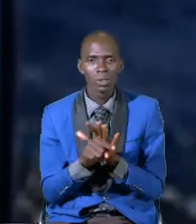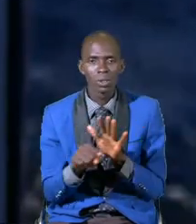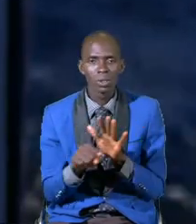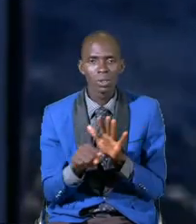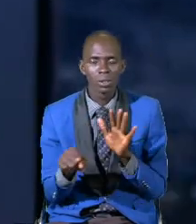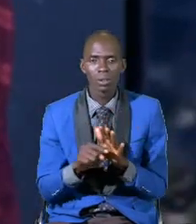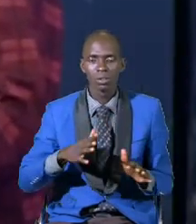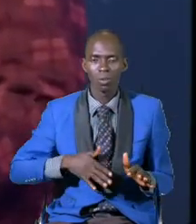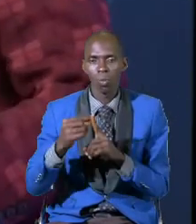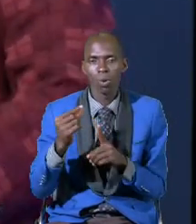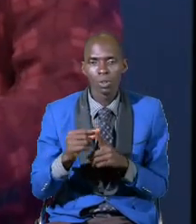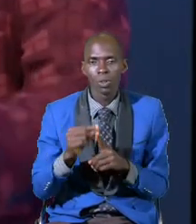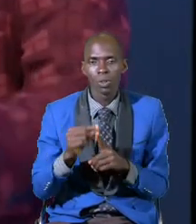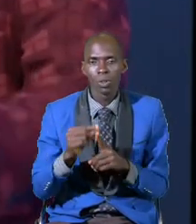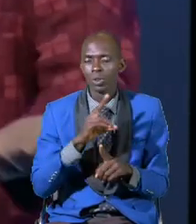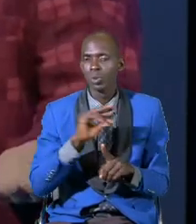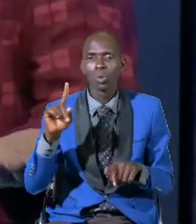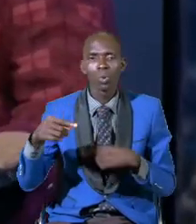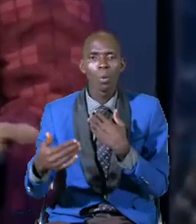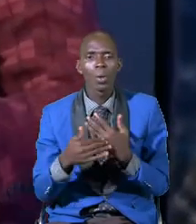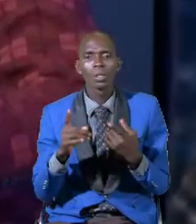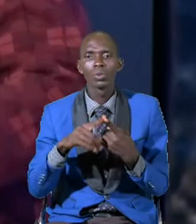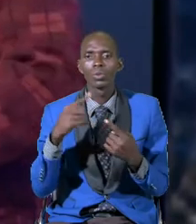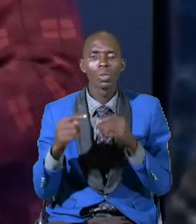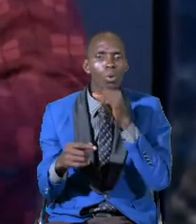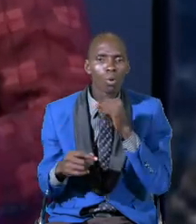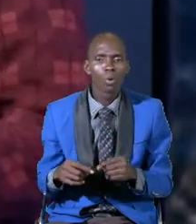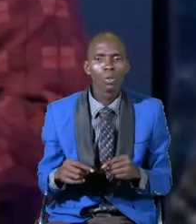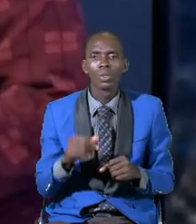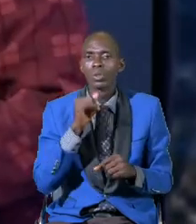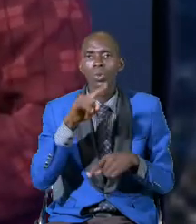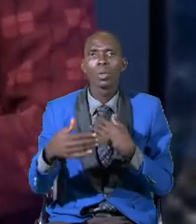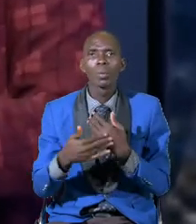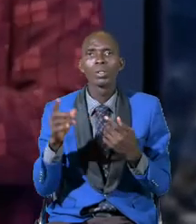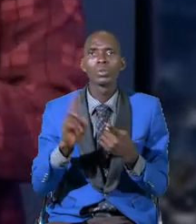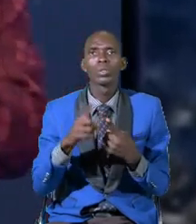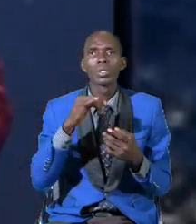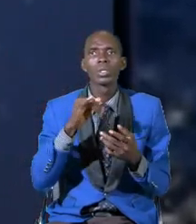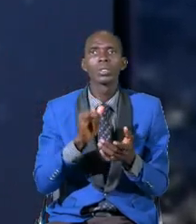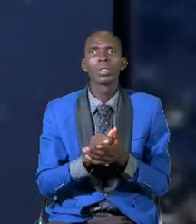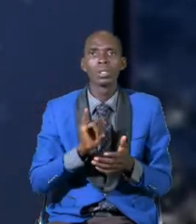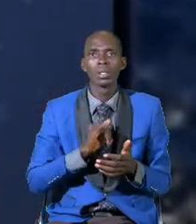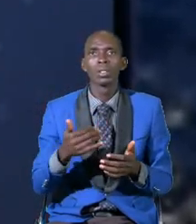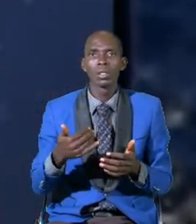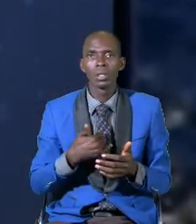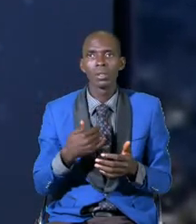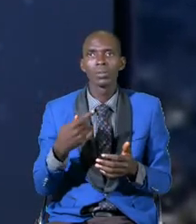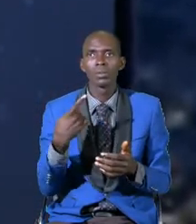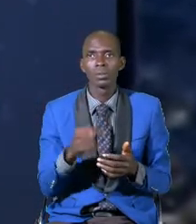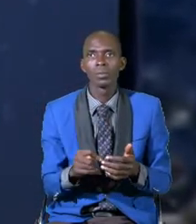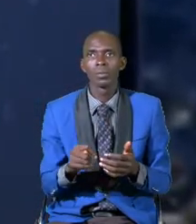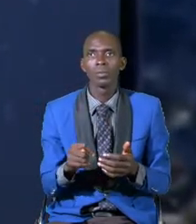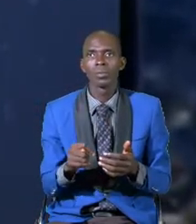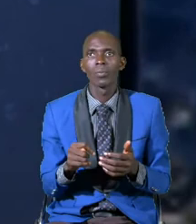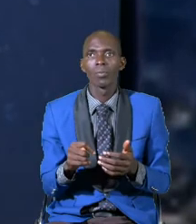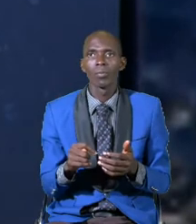going back to my background, and no going back to do I have resources or not. Only be thou strong